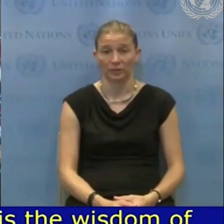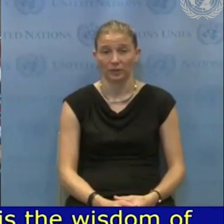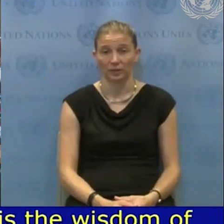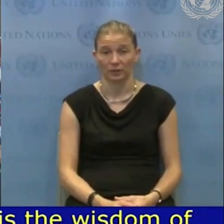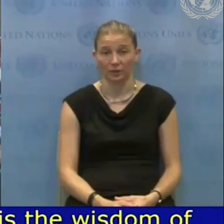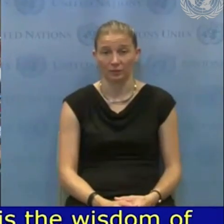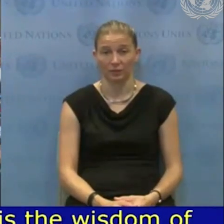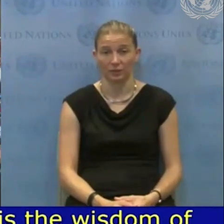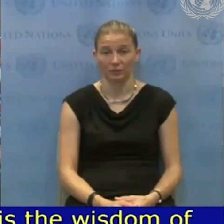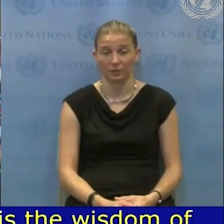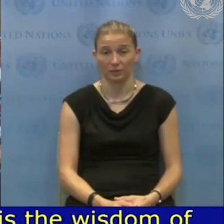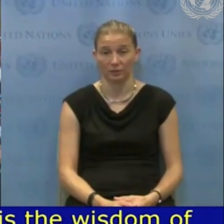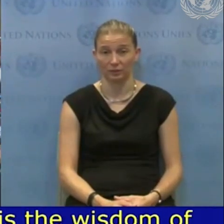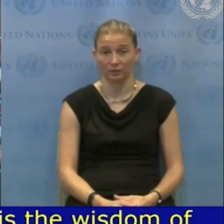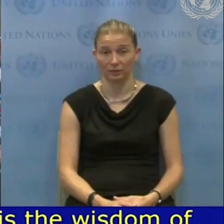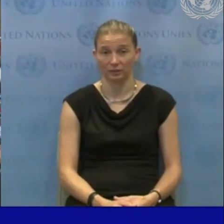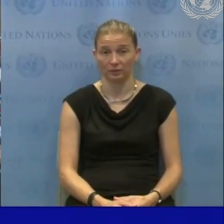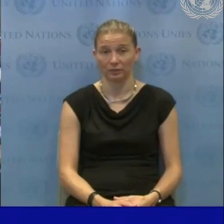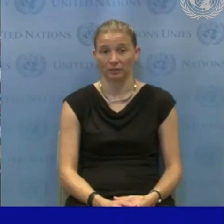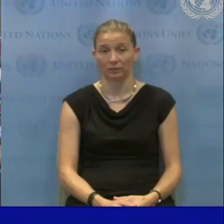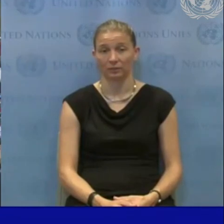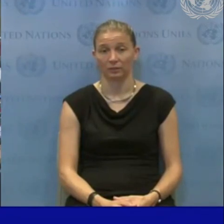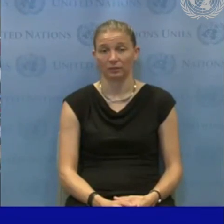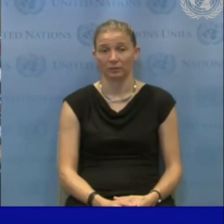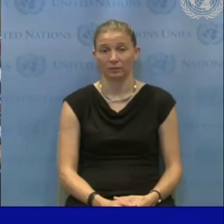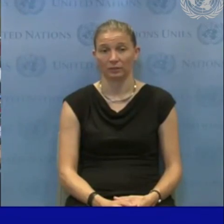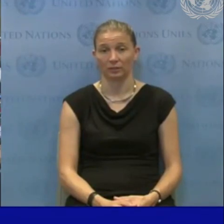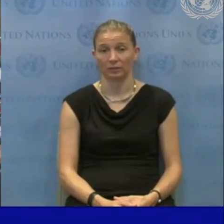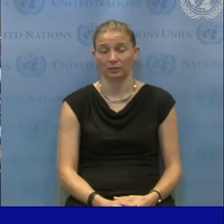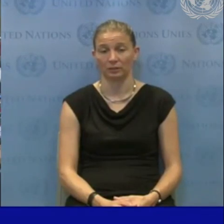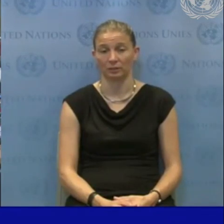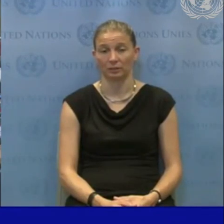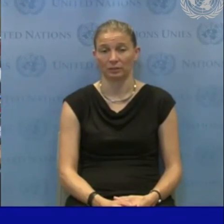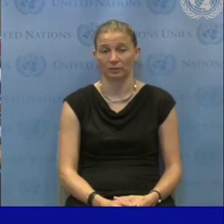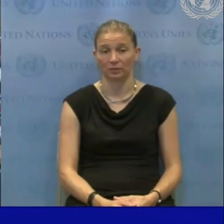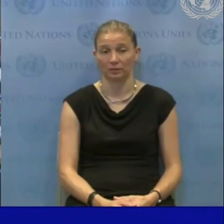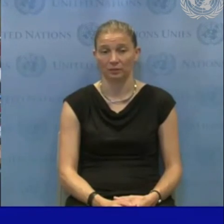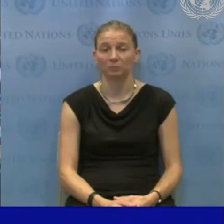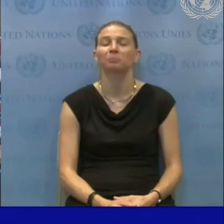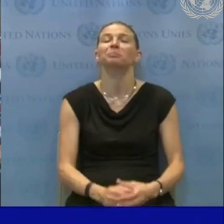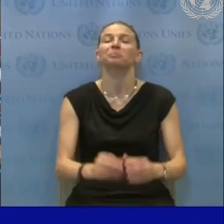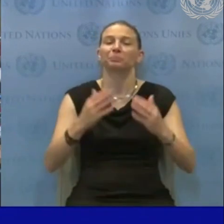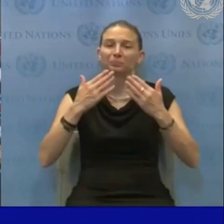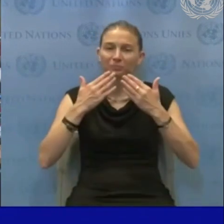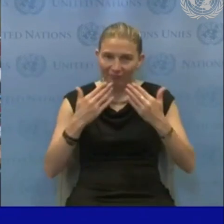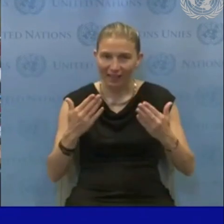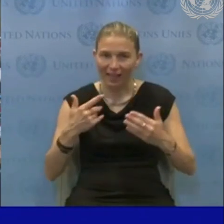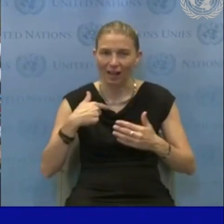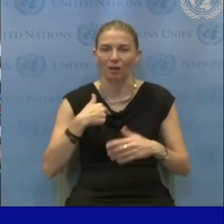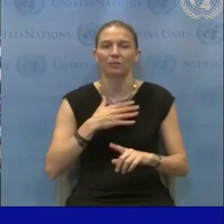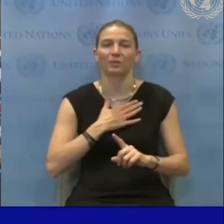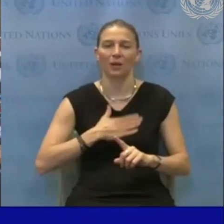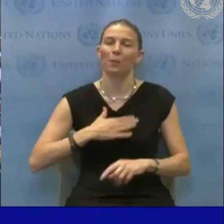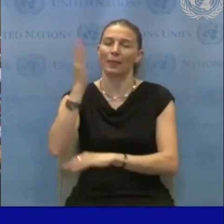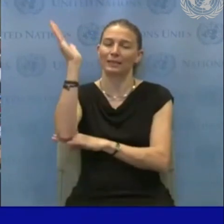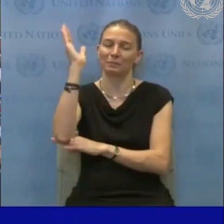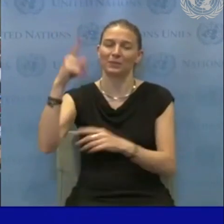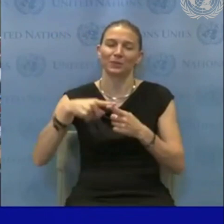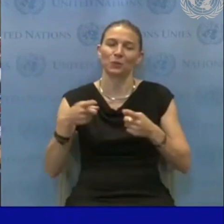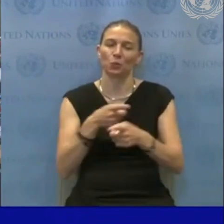Thank you. Hello, I'm Michelle Giddens from Bridges Fund Management. I would like to speak to you all today as